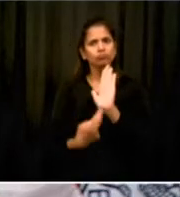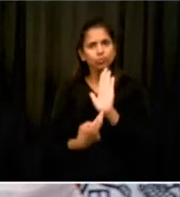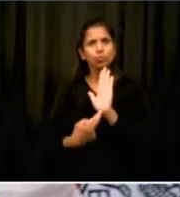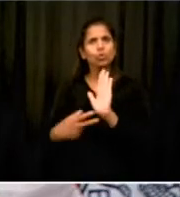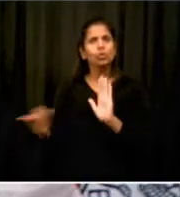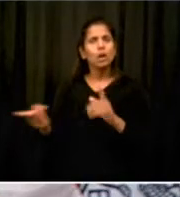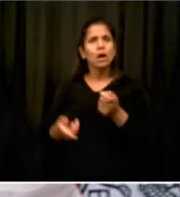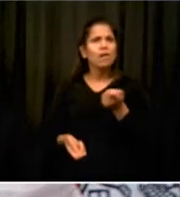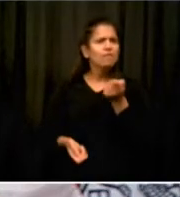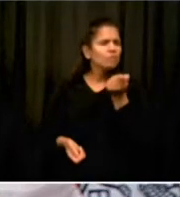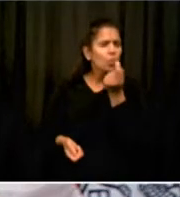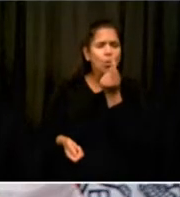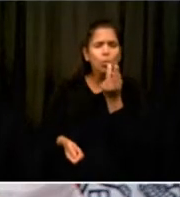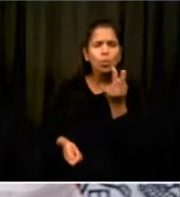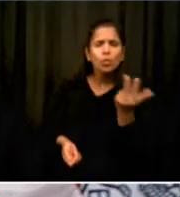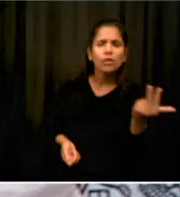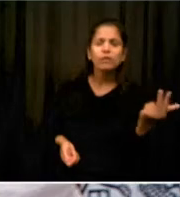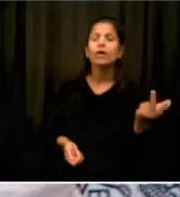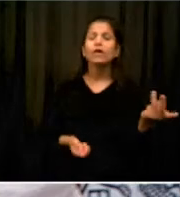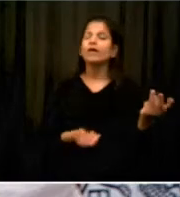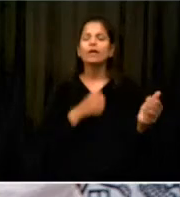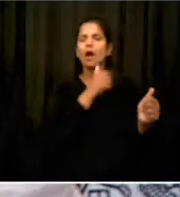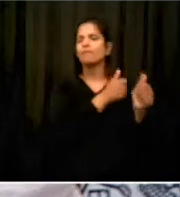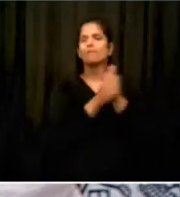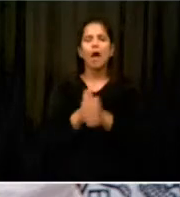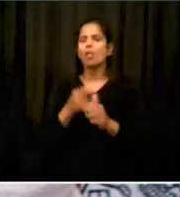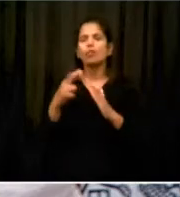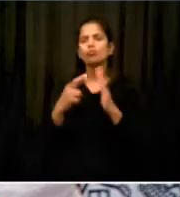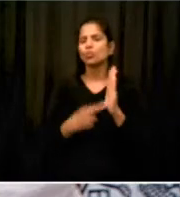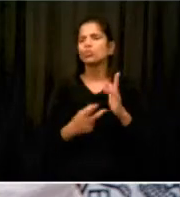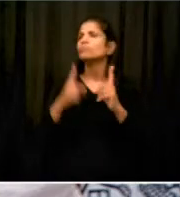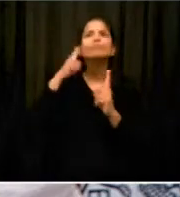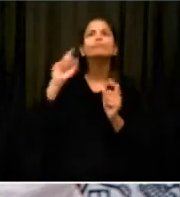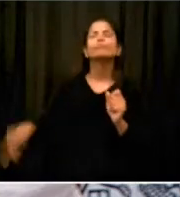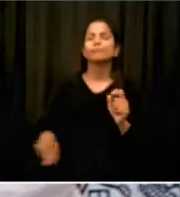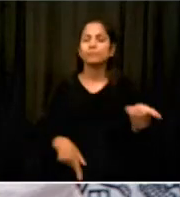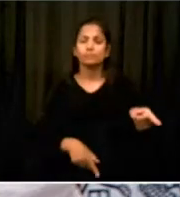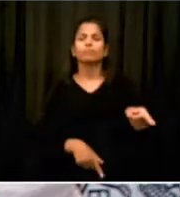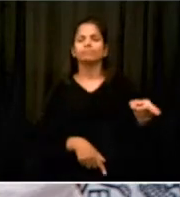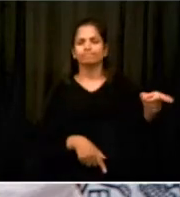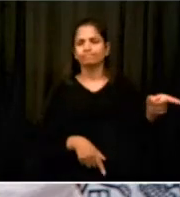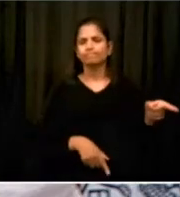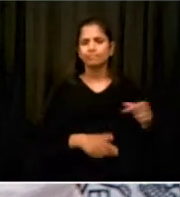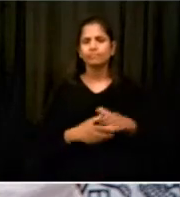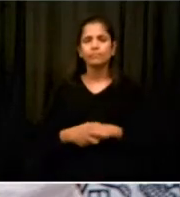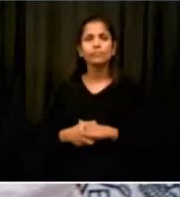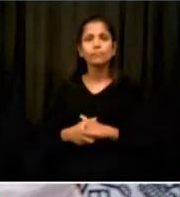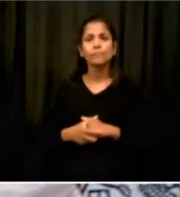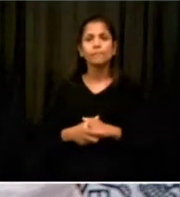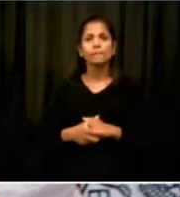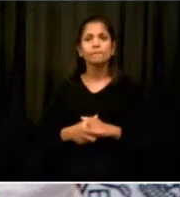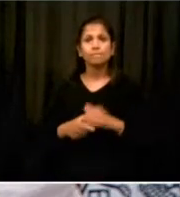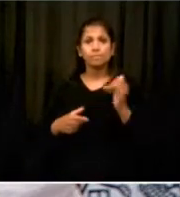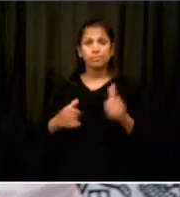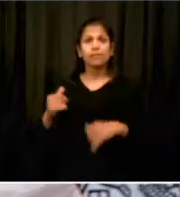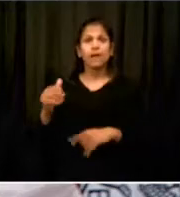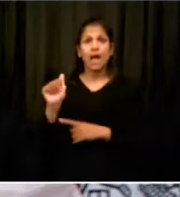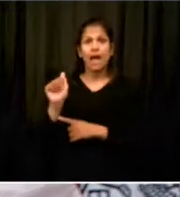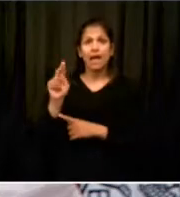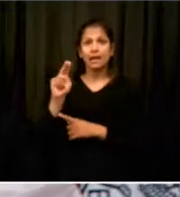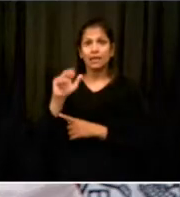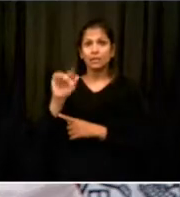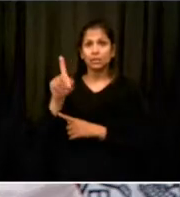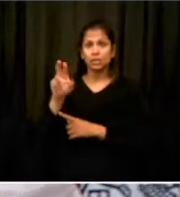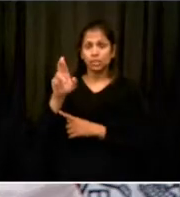Hey, good morning, Mr. Mayor and everyone else on the call. I just want to step back for a minute and ask a bit of a broader question. Mr.